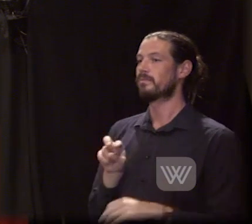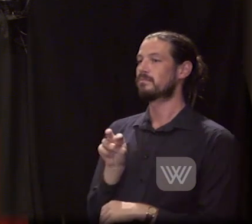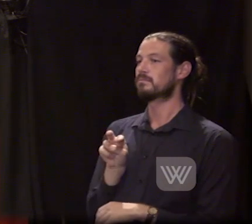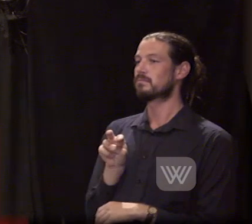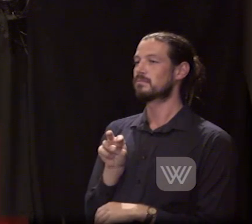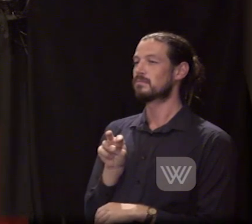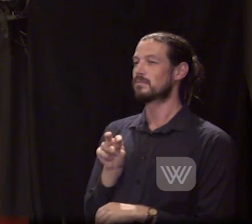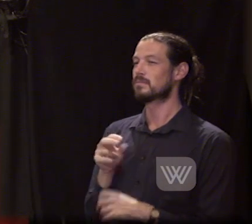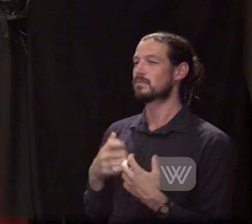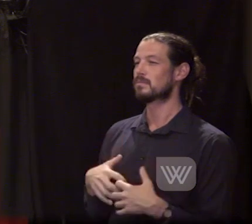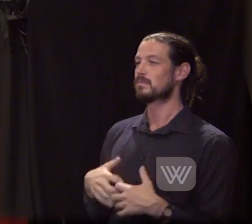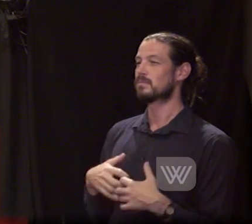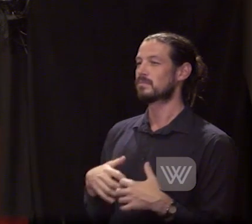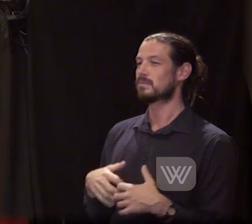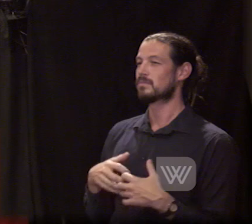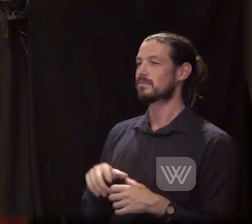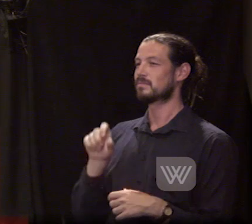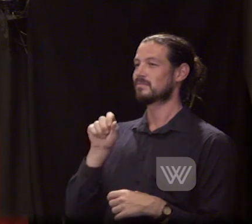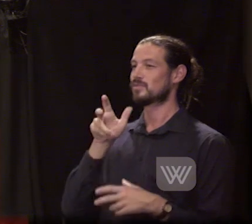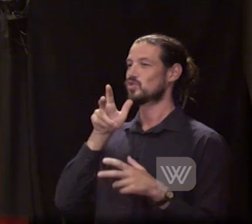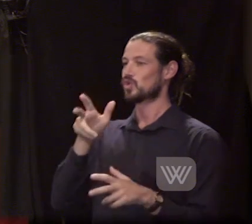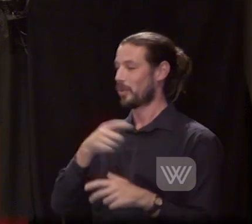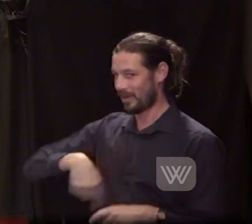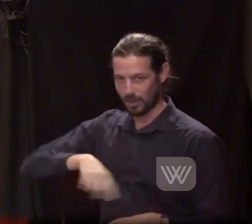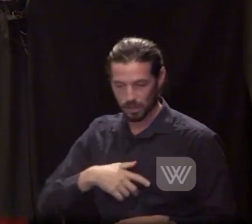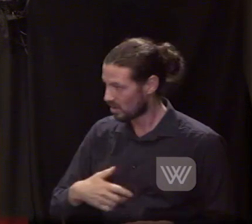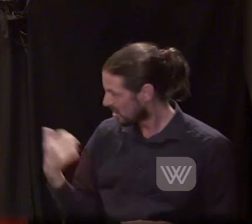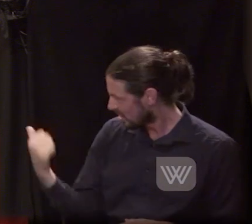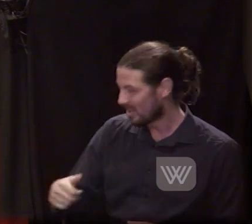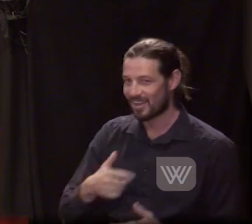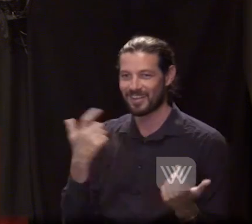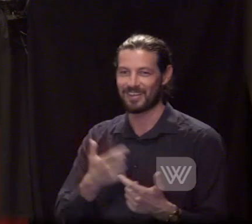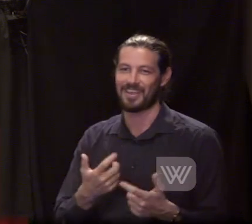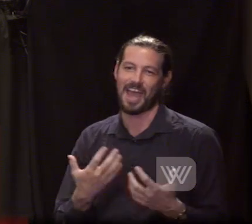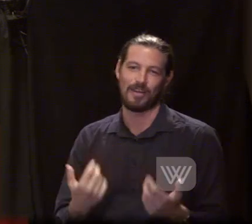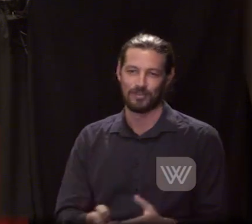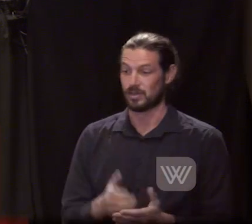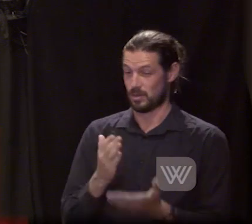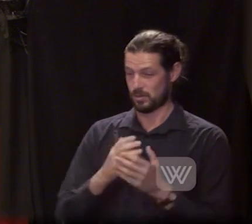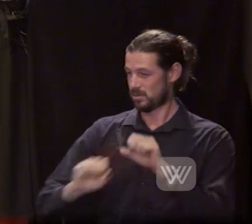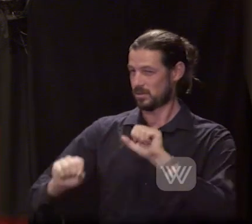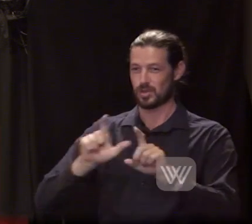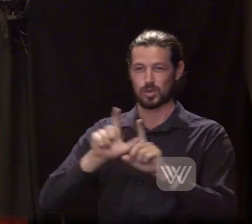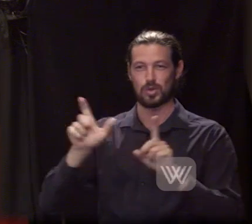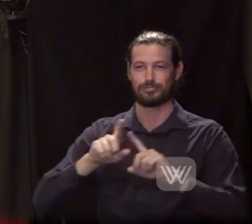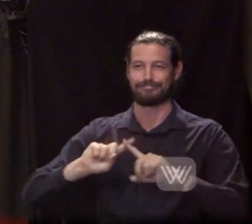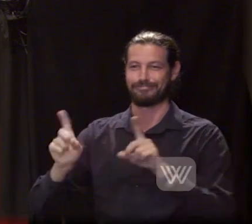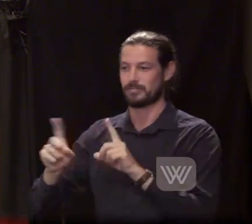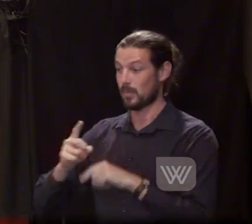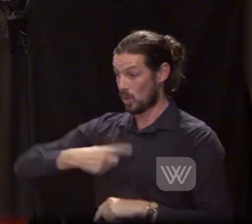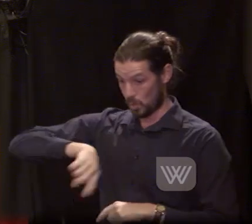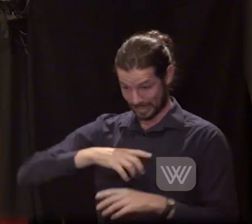you're like, I never even noticed that, you're so right. So we did notice a lot of cultural differences. We didn't have a lot of training for